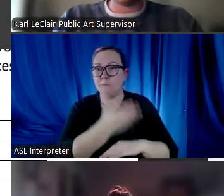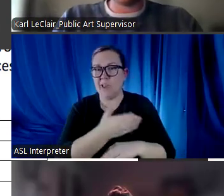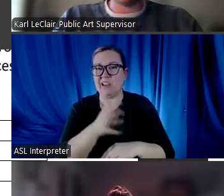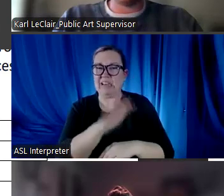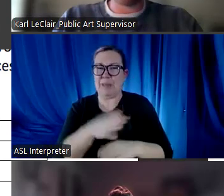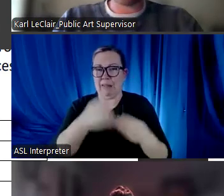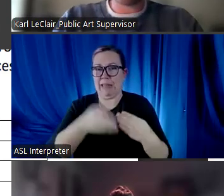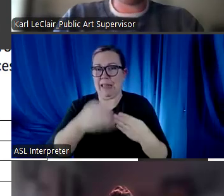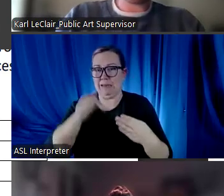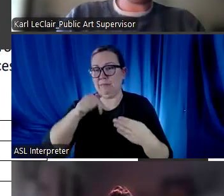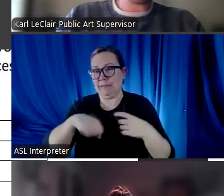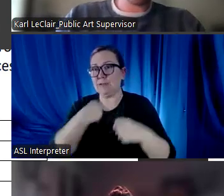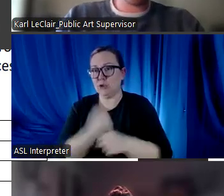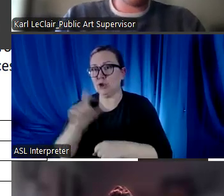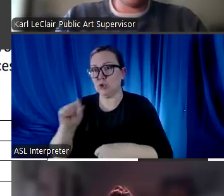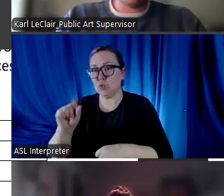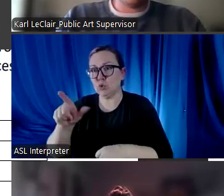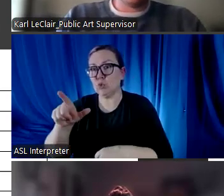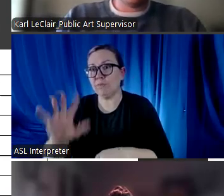of this calendar year.